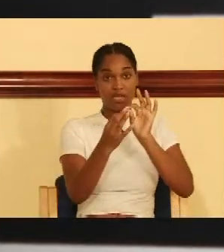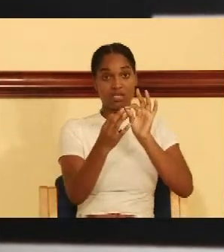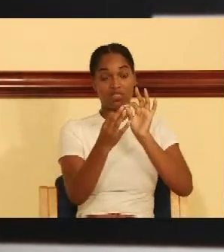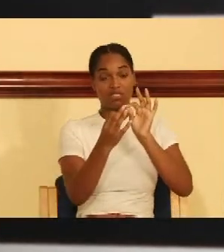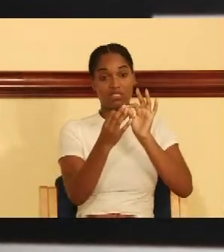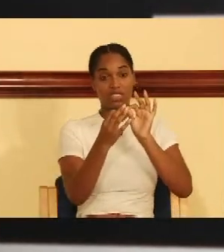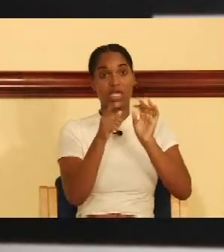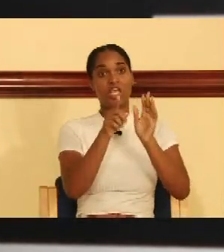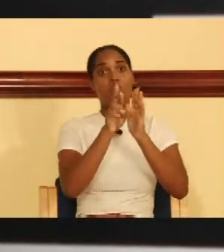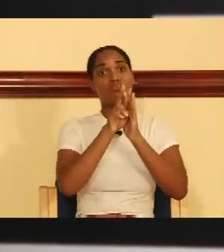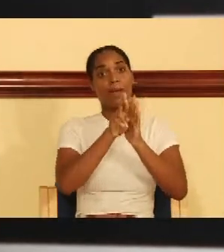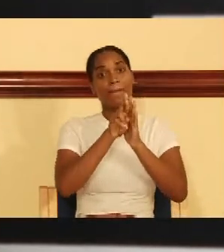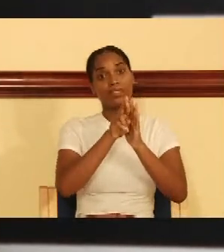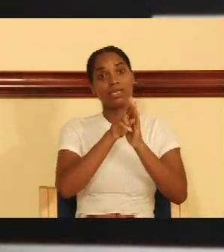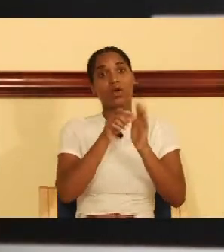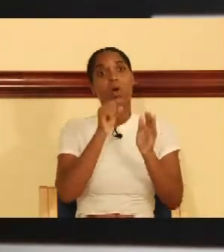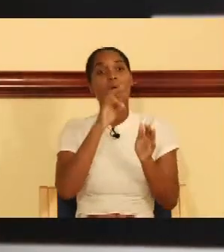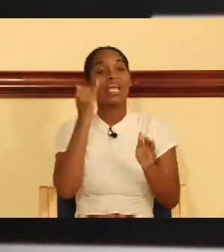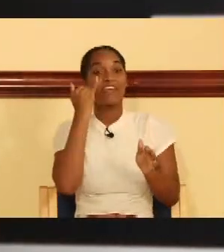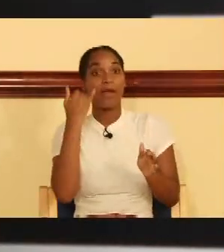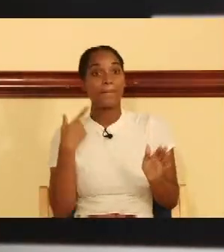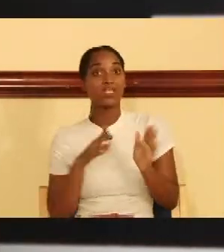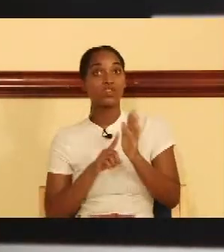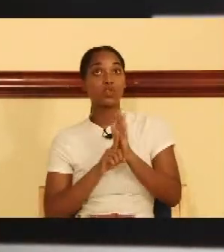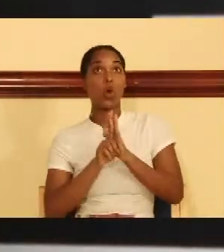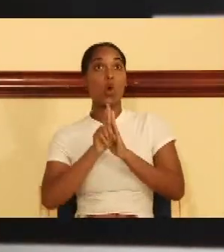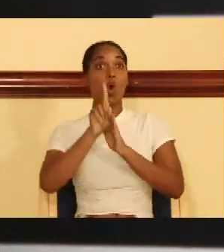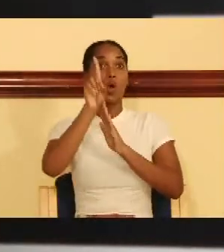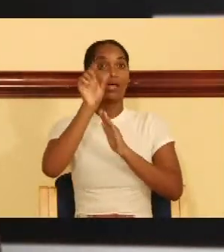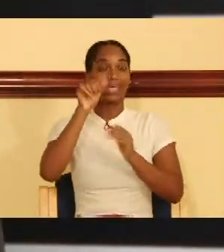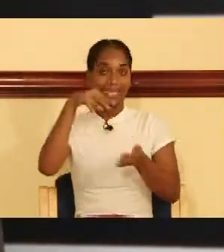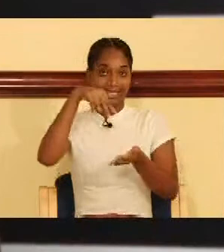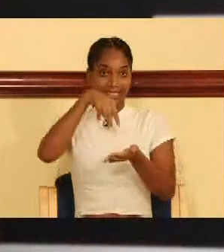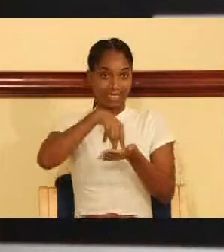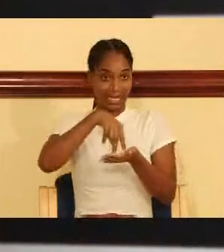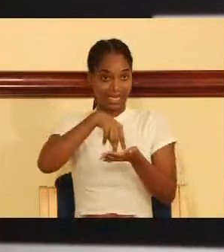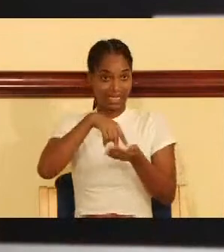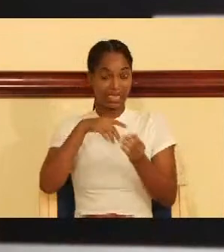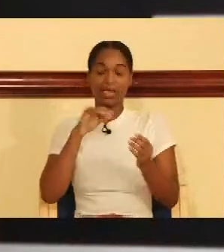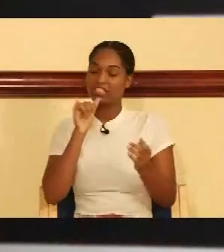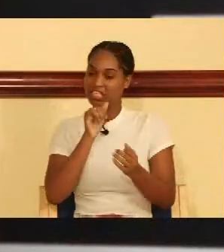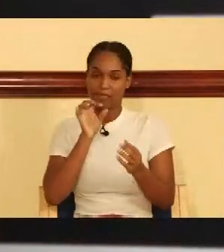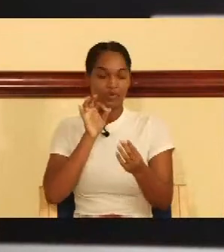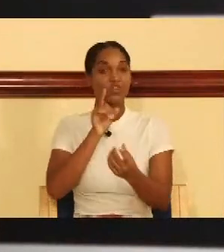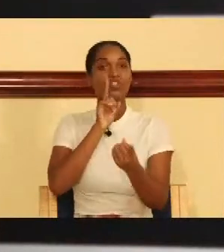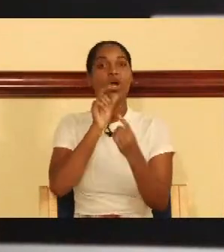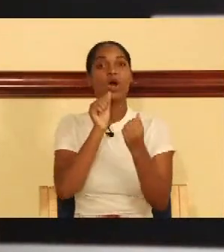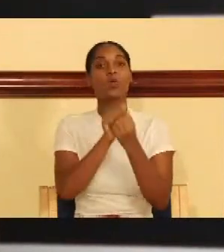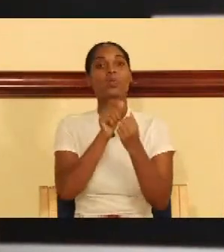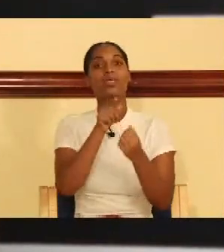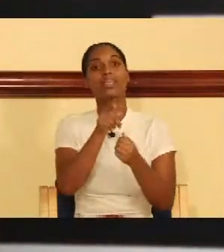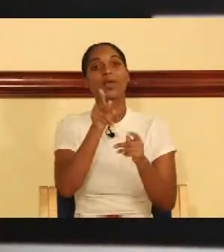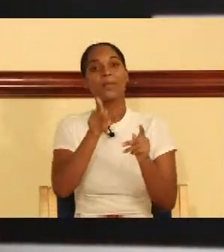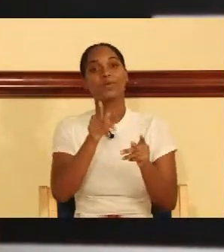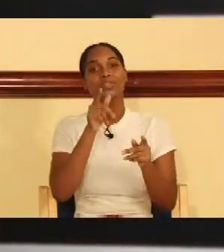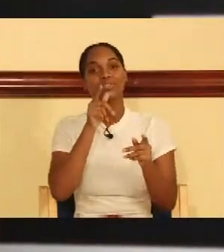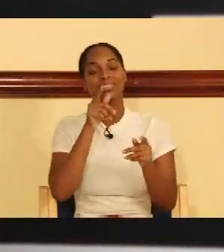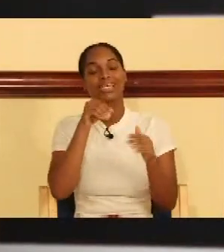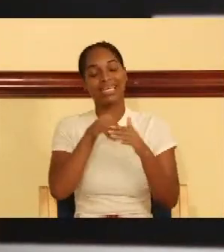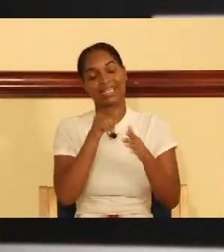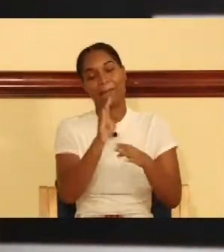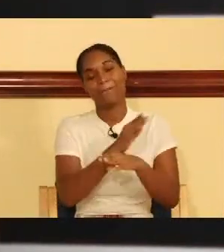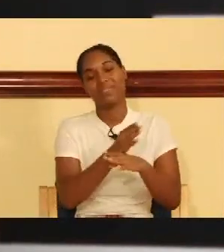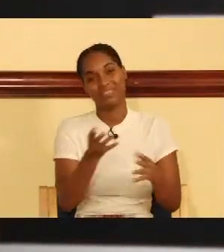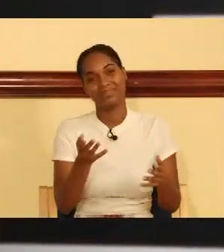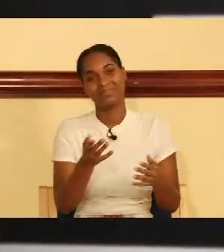service representative, or if I'm tall, I can stand and face the customer service representative. So there are,